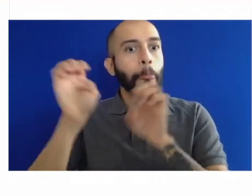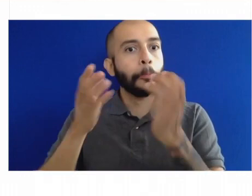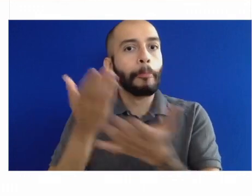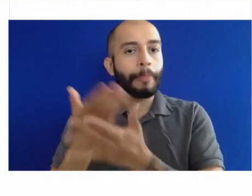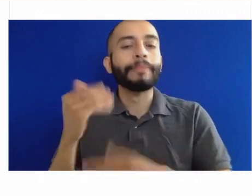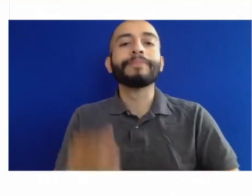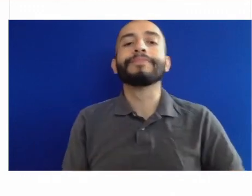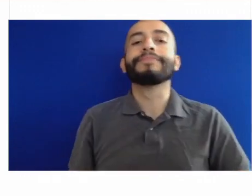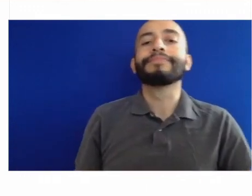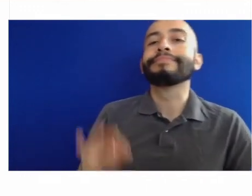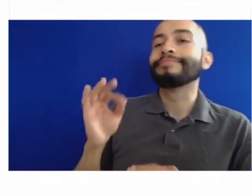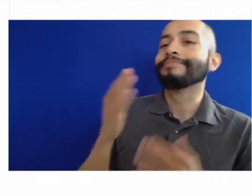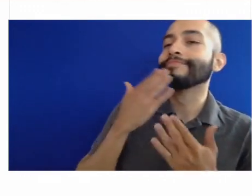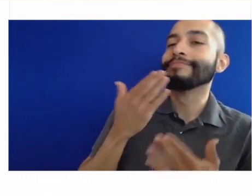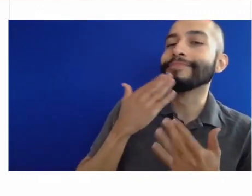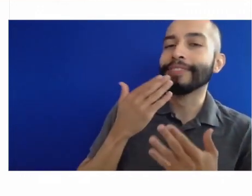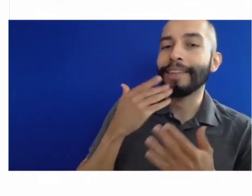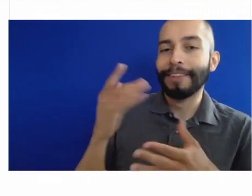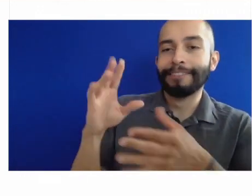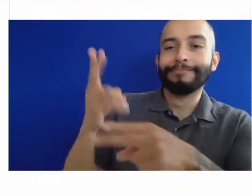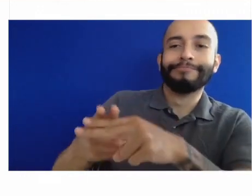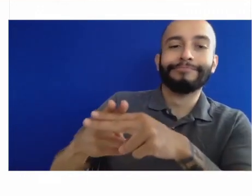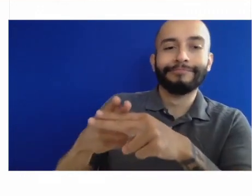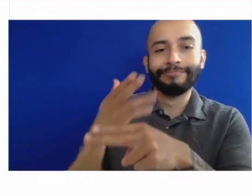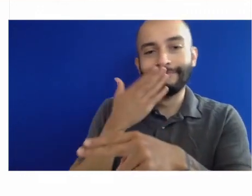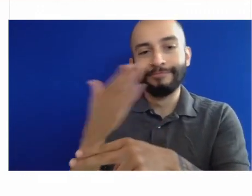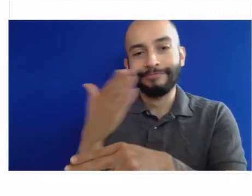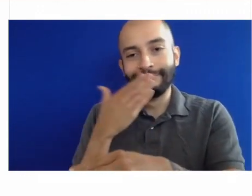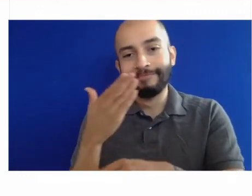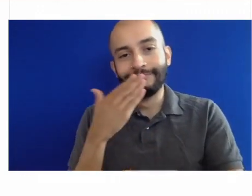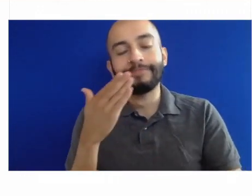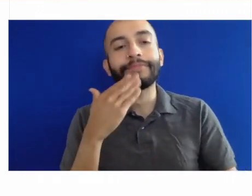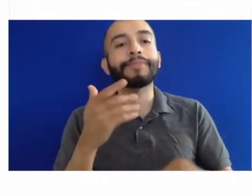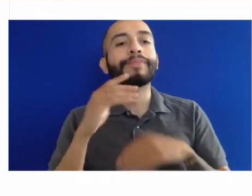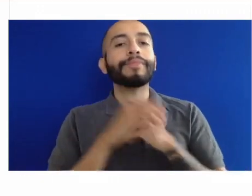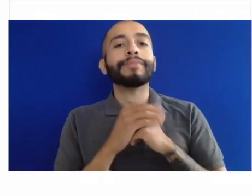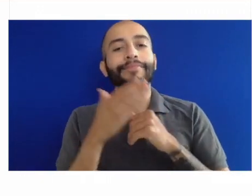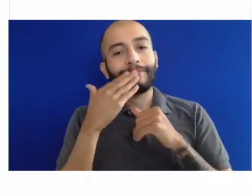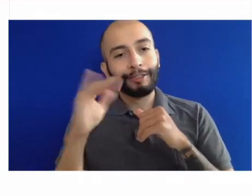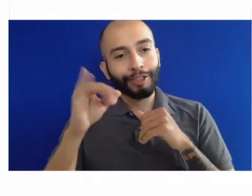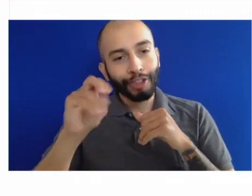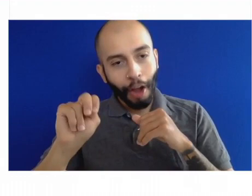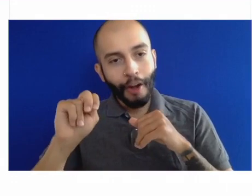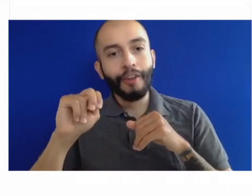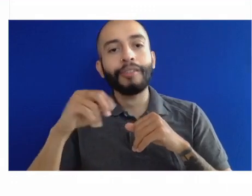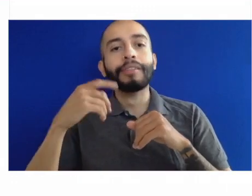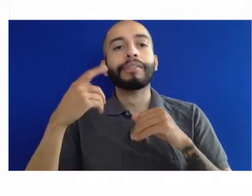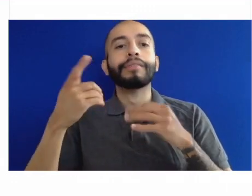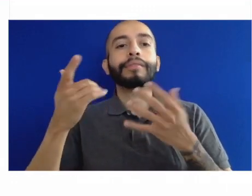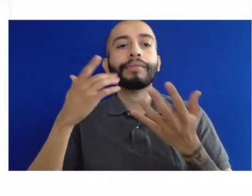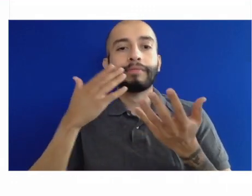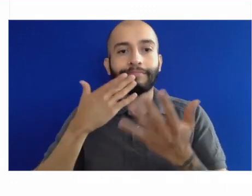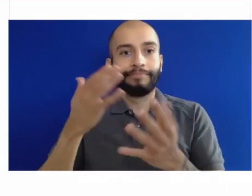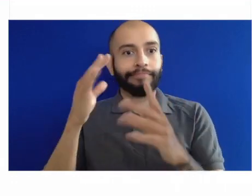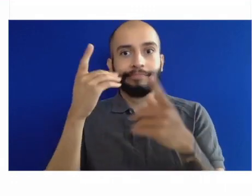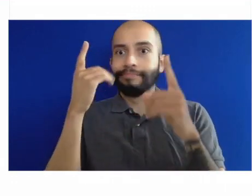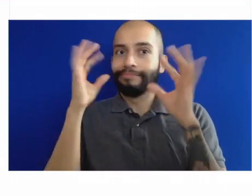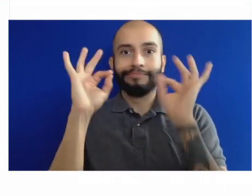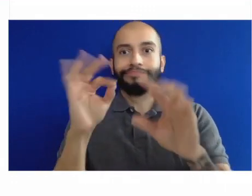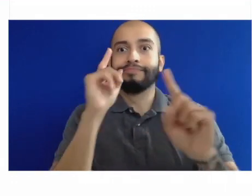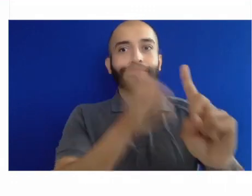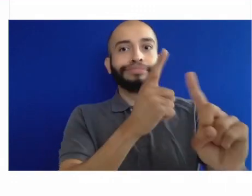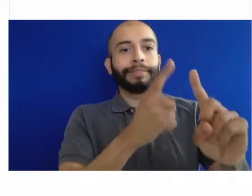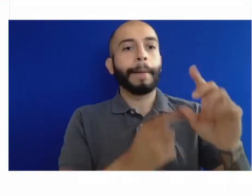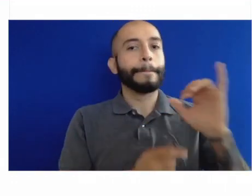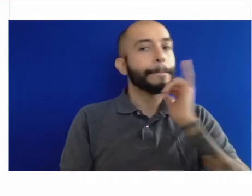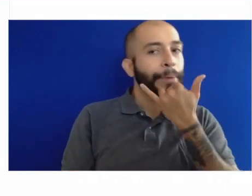Thanks, John. Thanks for both kind of hitting on what is mis and disinformation, how do we measure susceptibility to it, and what are some strategies that your team has tried